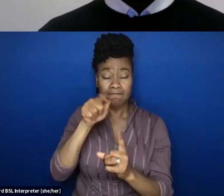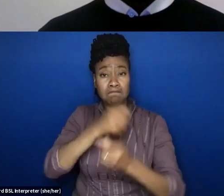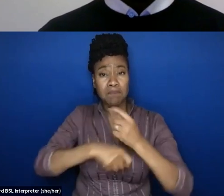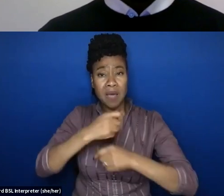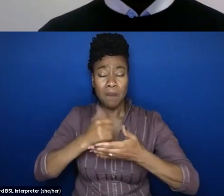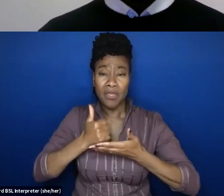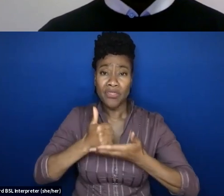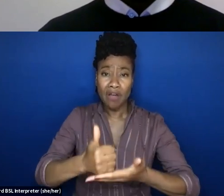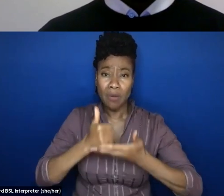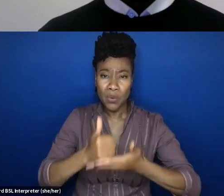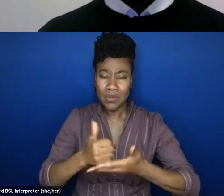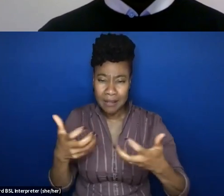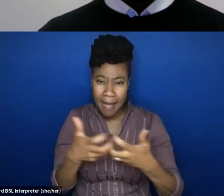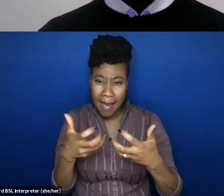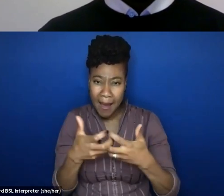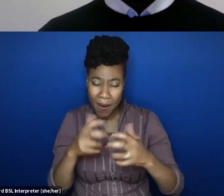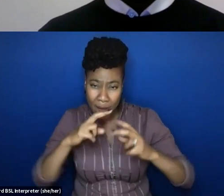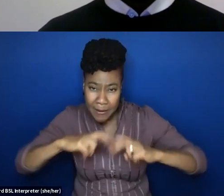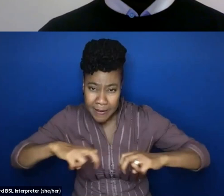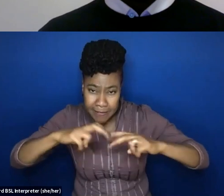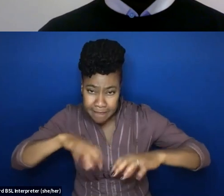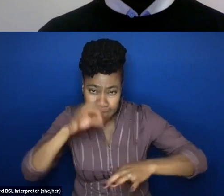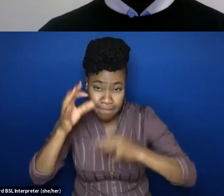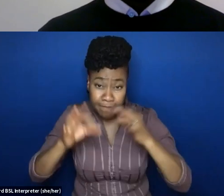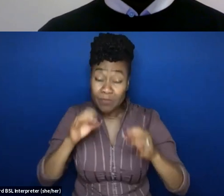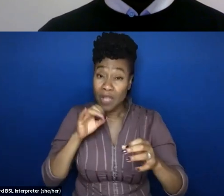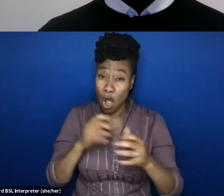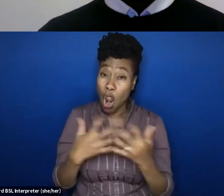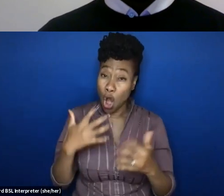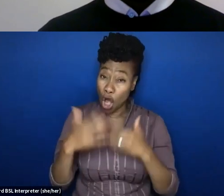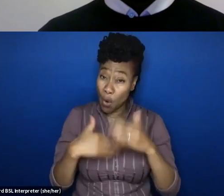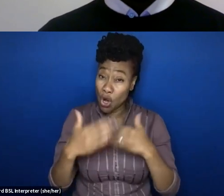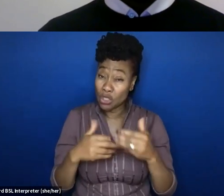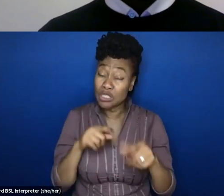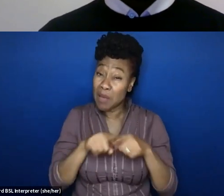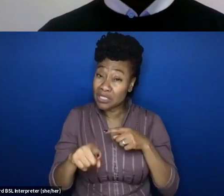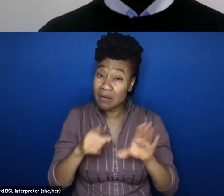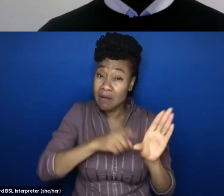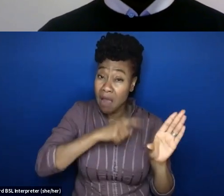there's a lot going on, and especially with the youth, there's a lot of undiagnosed trauma.